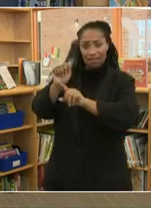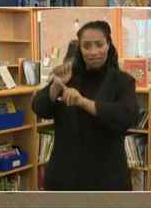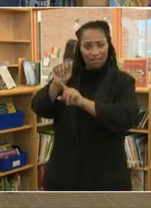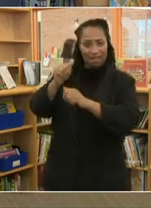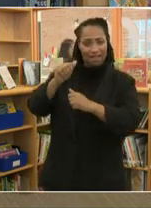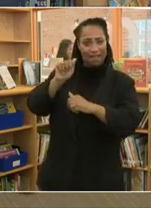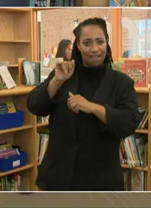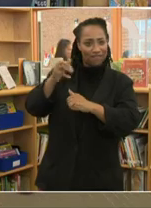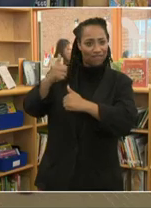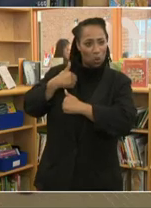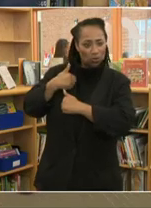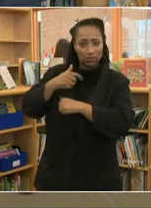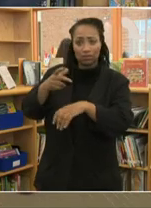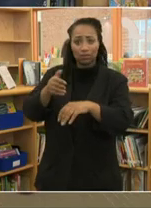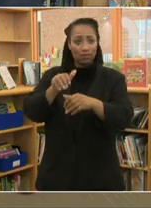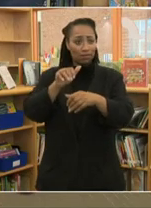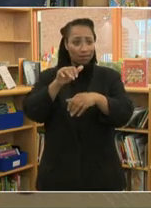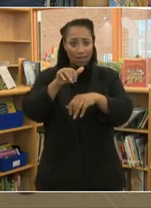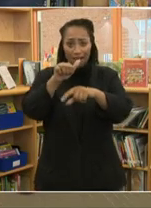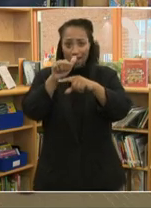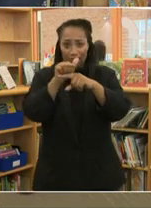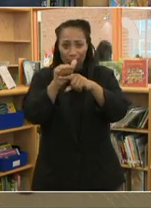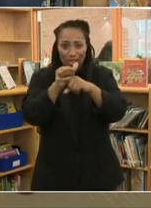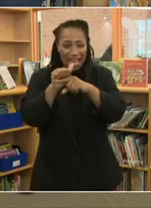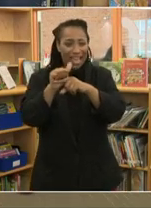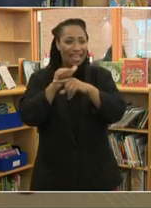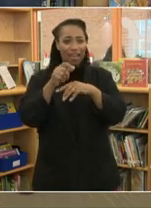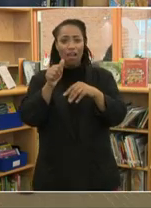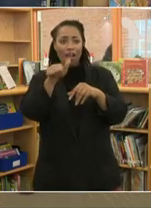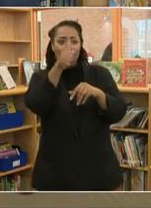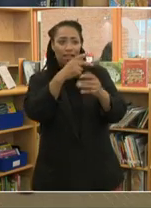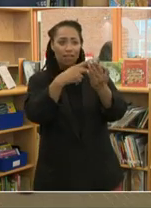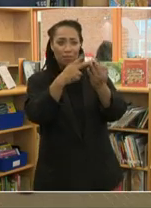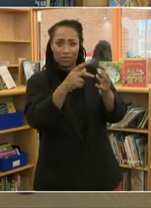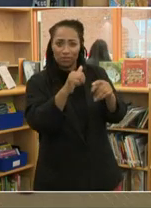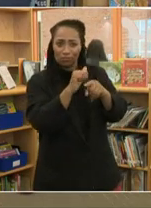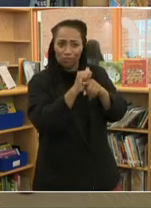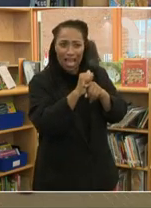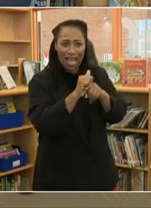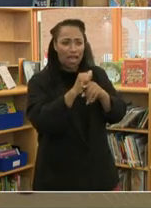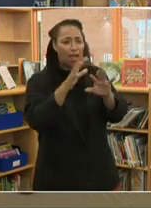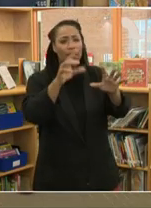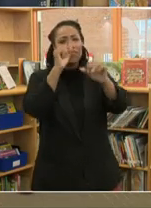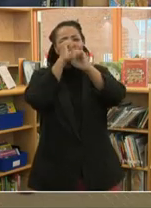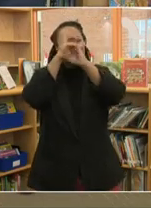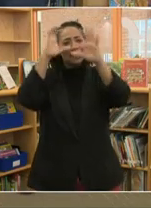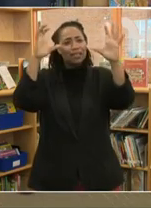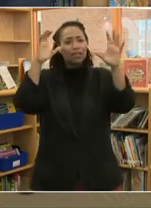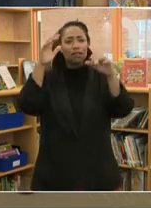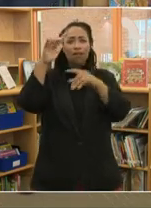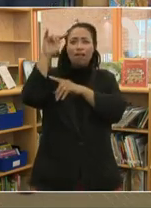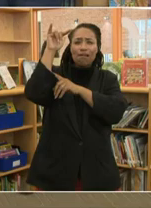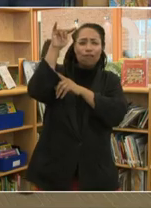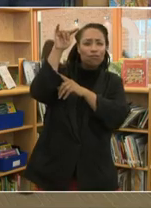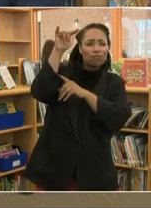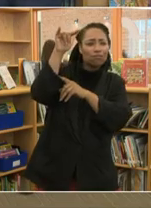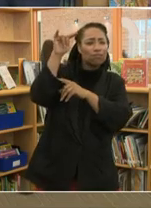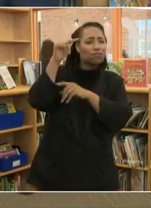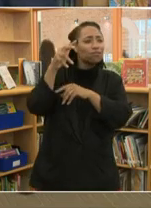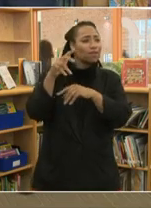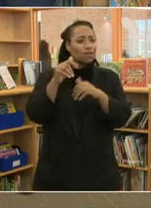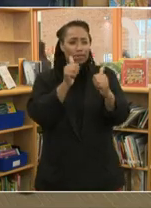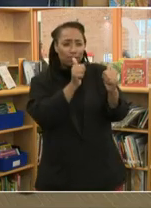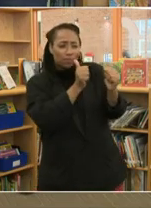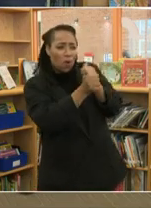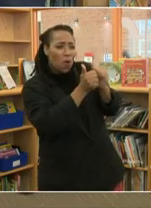Airlines Training Center. So to think about technology and integrating that into aerospace, into sports, it's really going to capture the minds of these kids. This